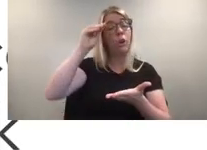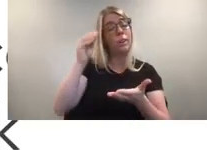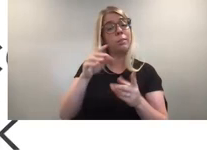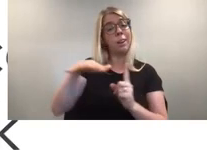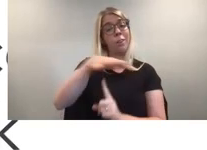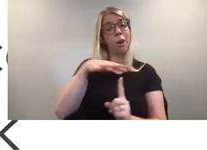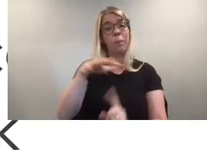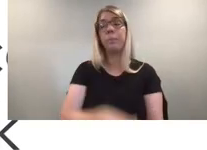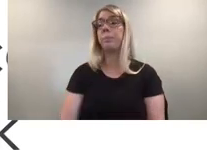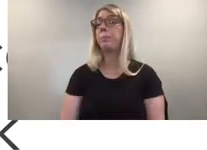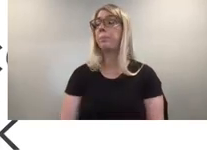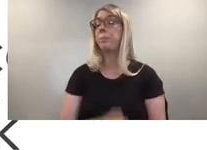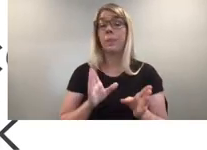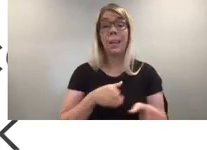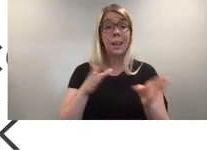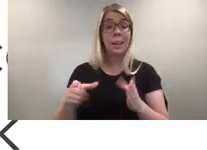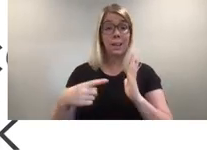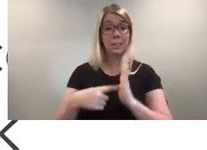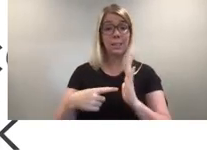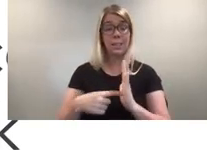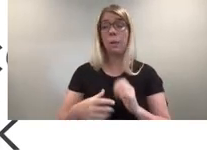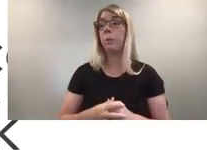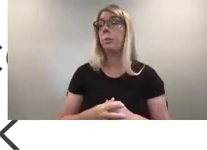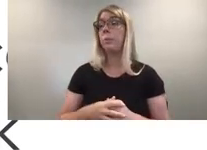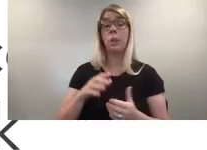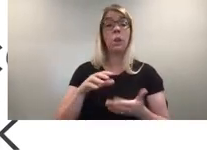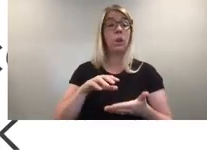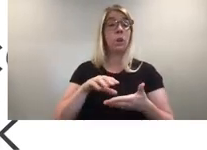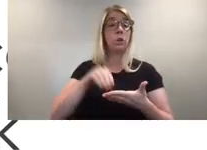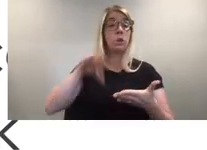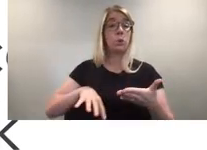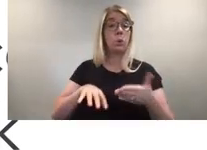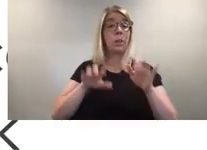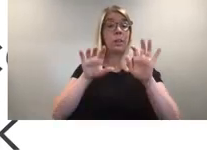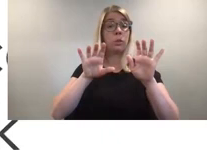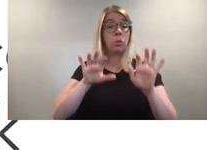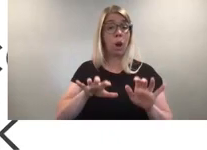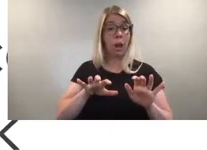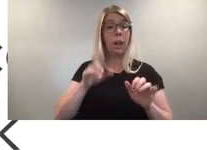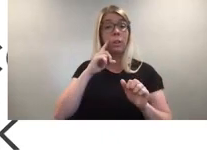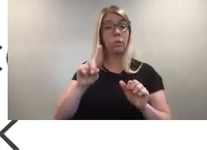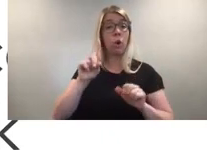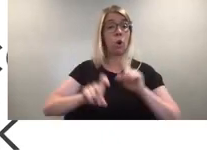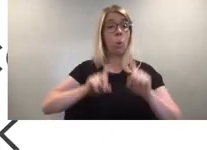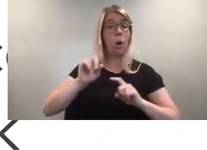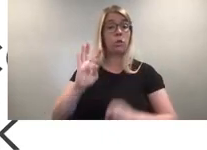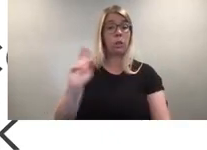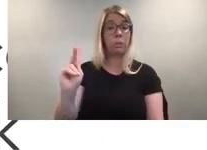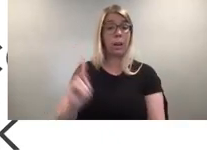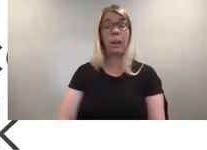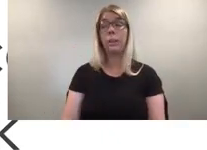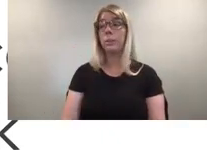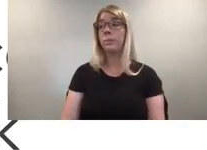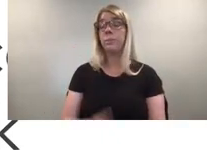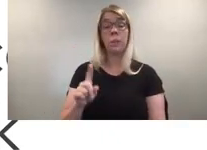So this next example has students writing questions for a question bank. Professor Rajiv Jangiani had students write multiple choice